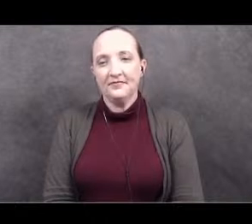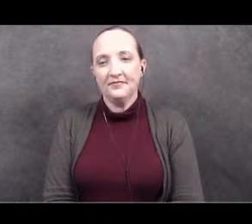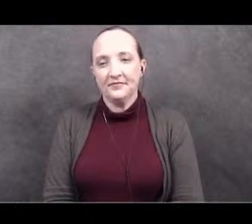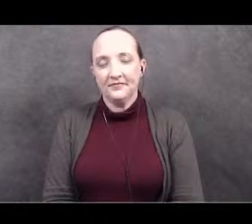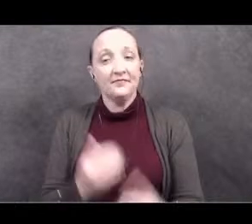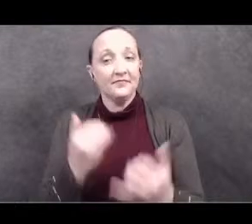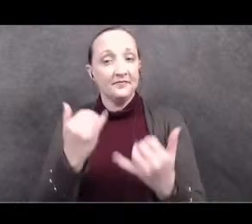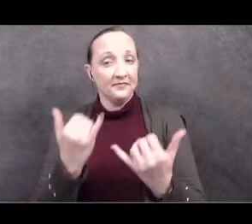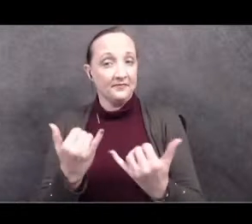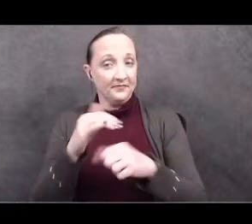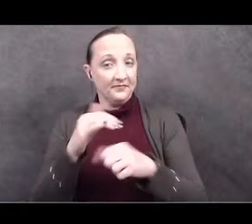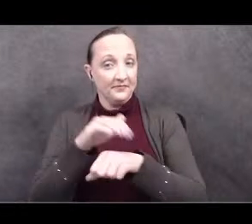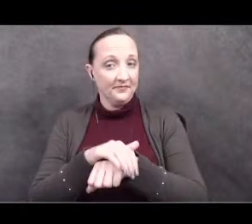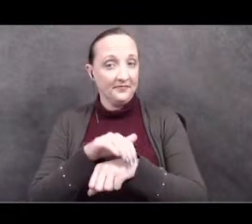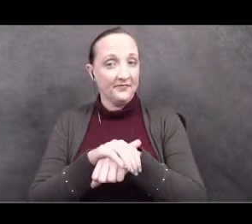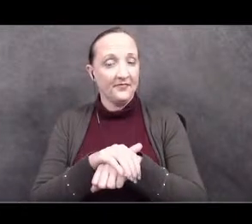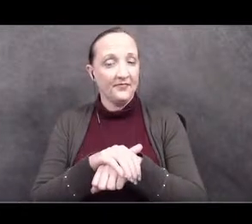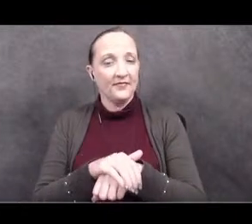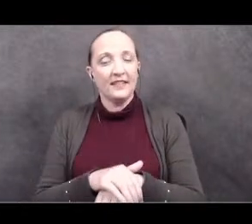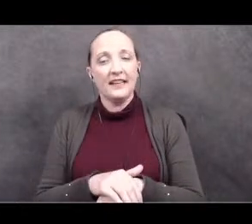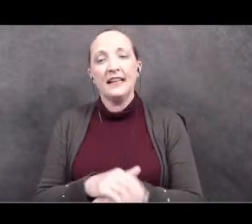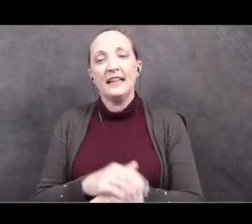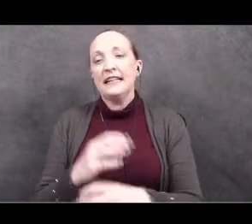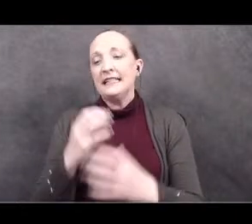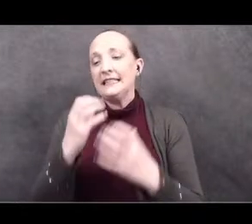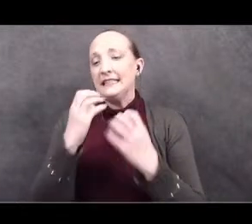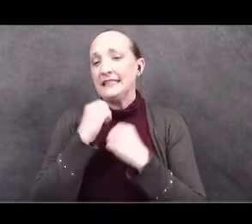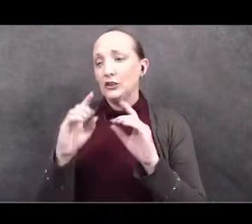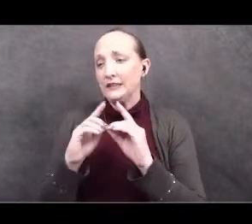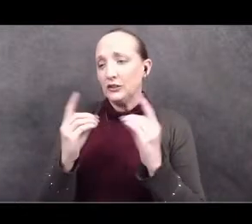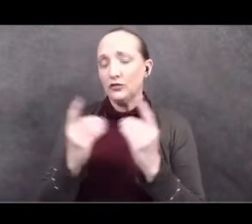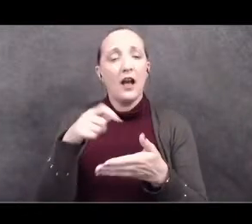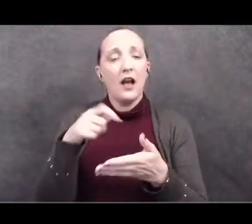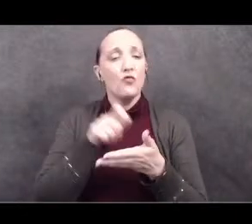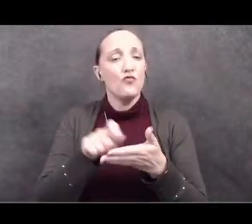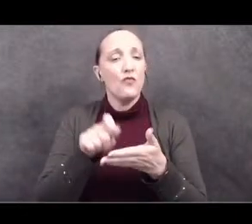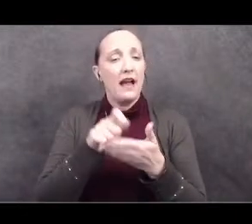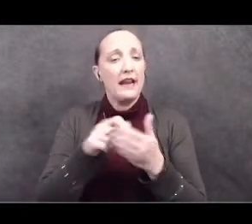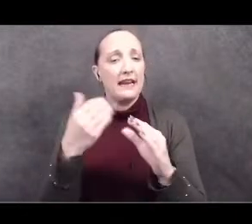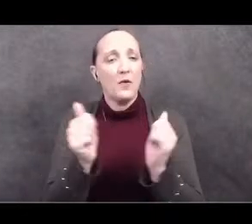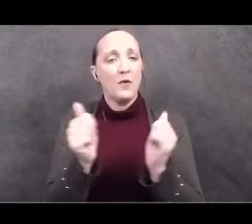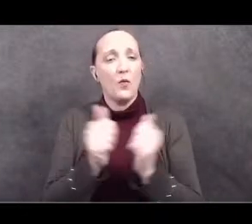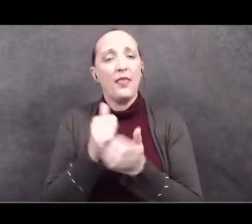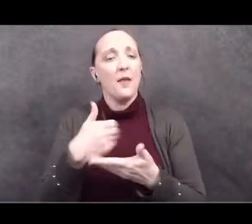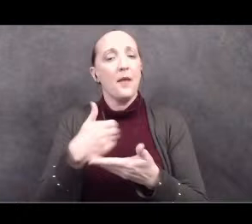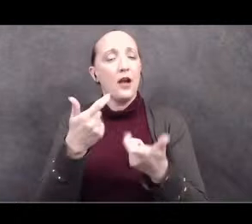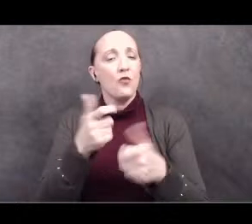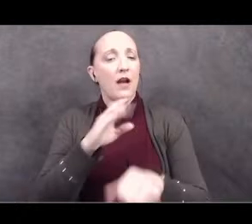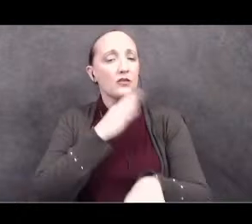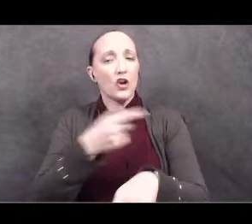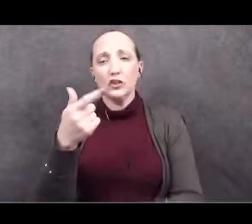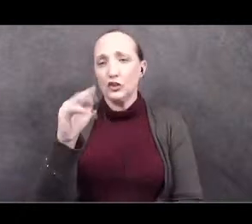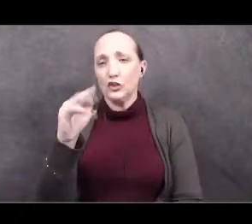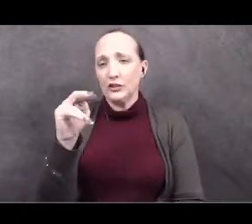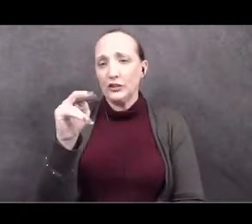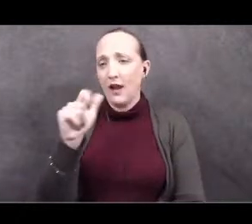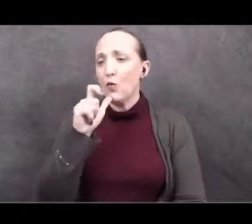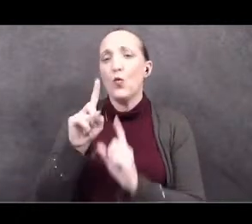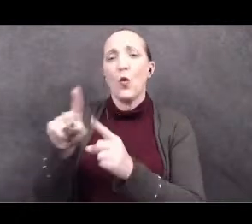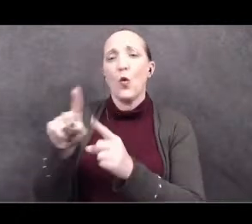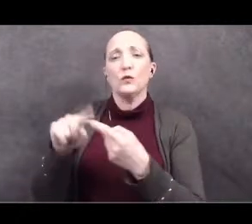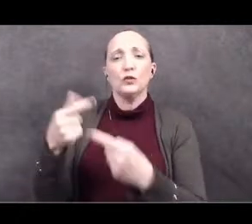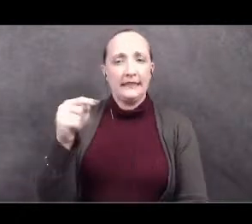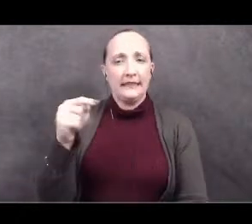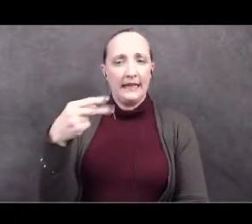and it says Dear District I write this email with the help of my granddaughter Gina who is a student at Gran Terrace High School I was looking at her